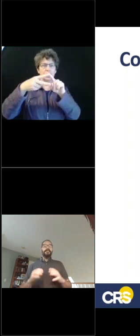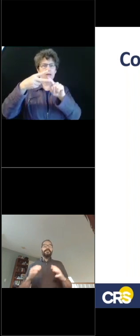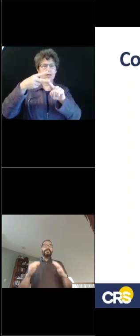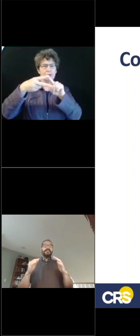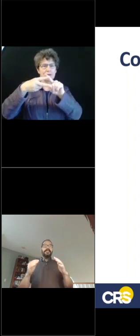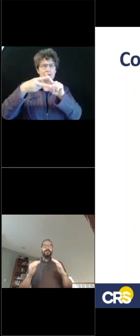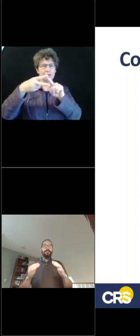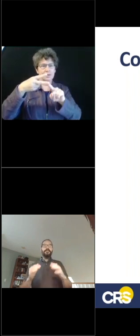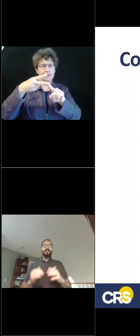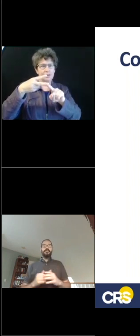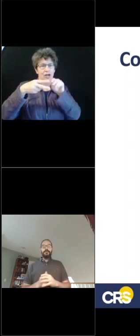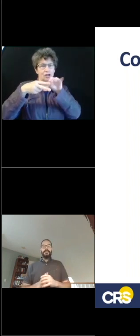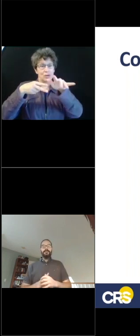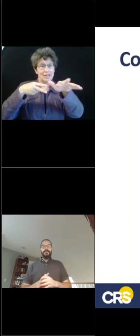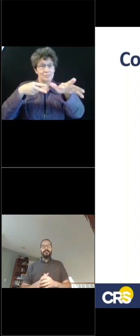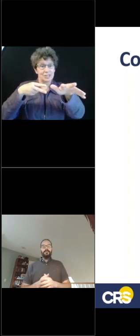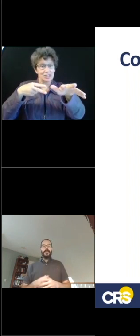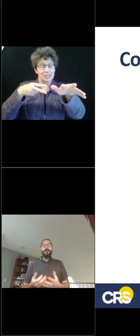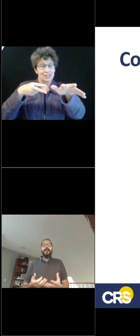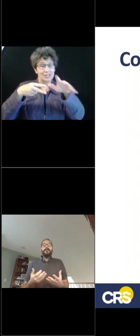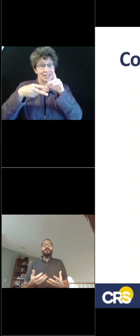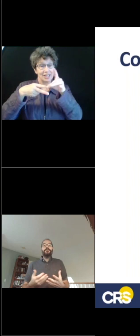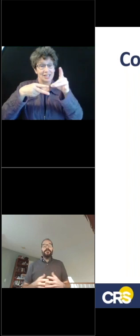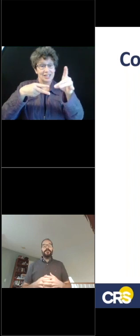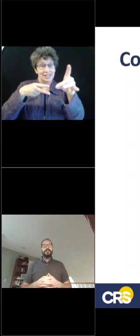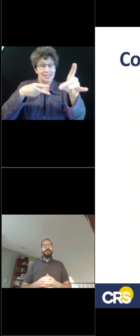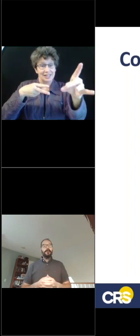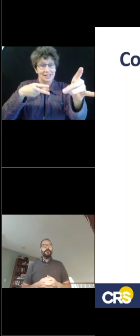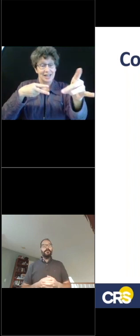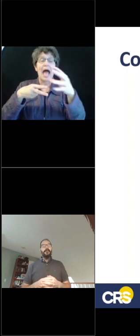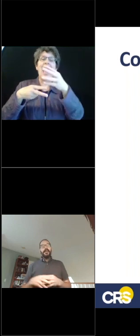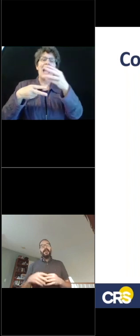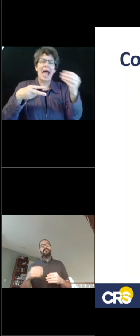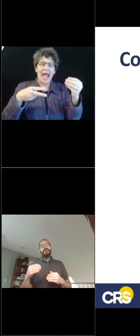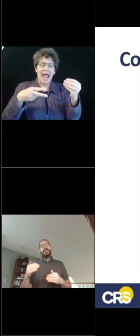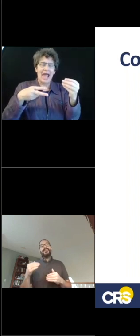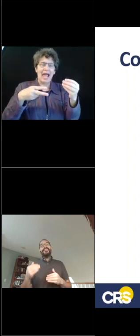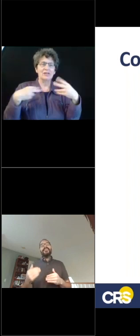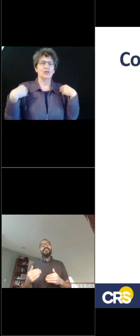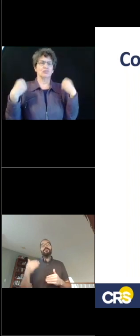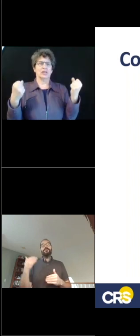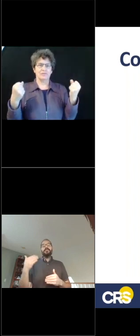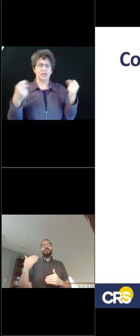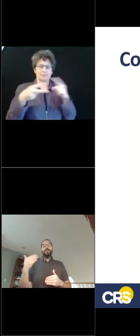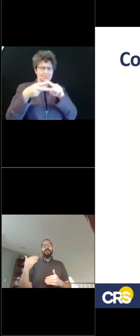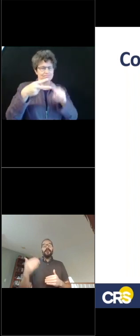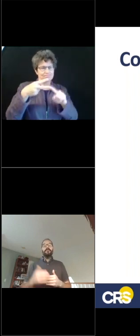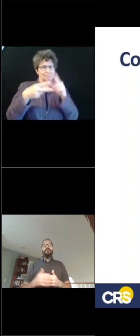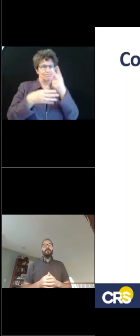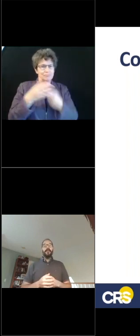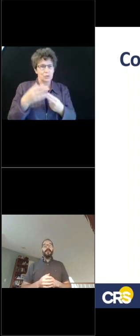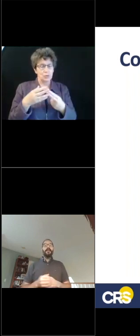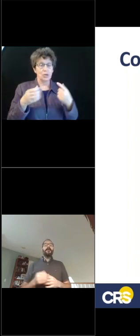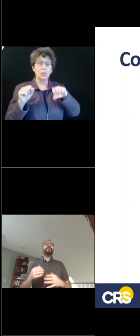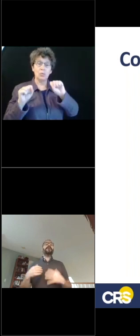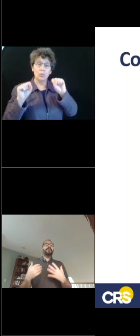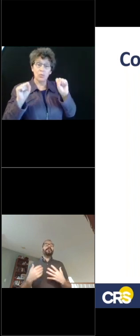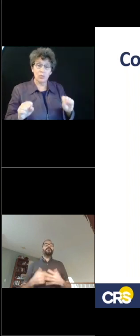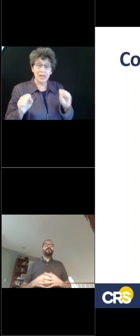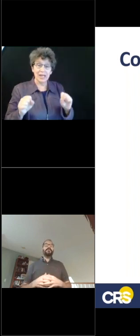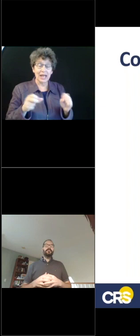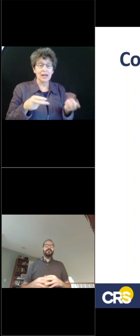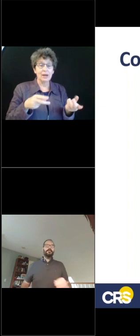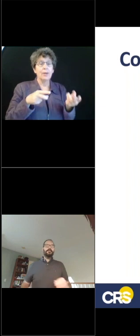fact, decrease the transmission rate by improving our sleep health, and we can increase our recovery rate